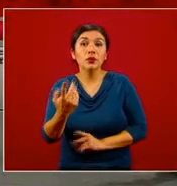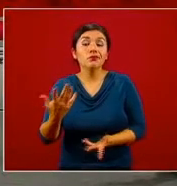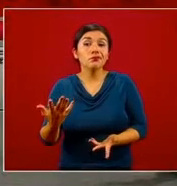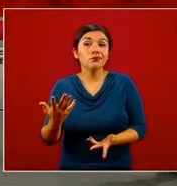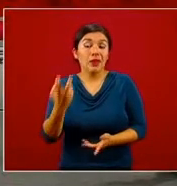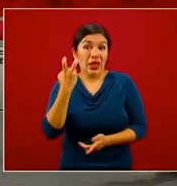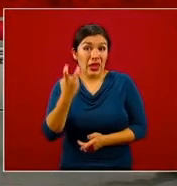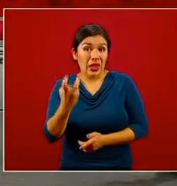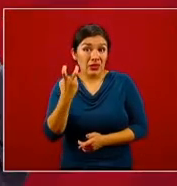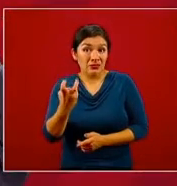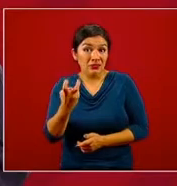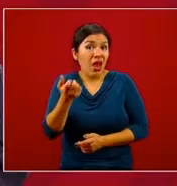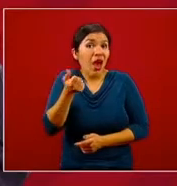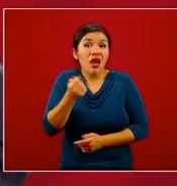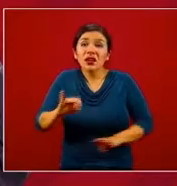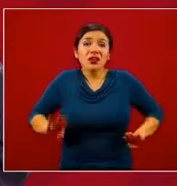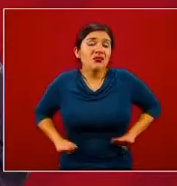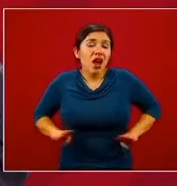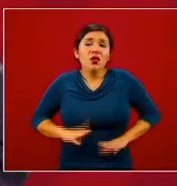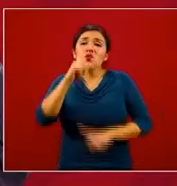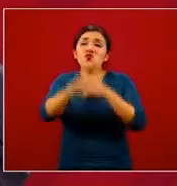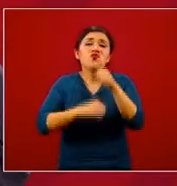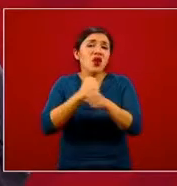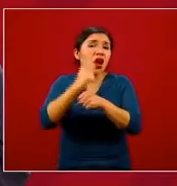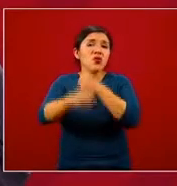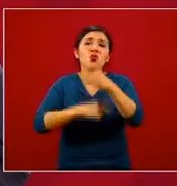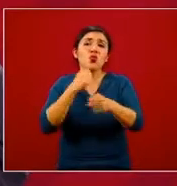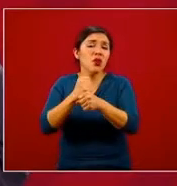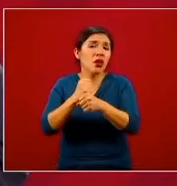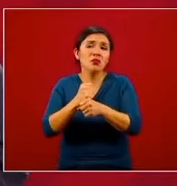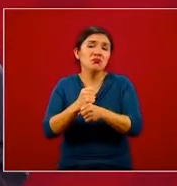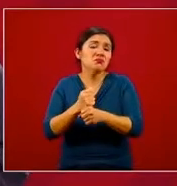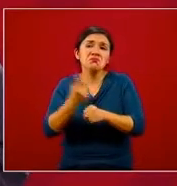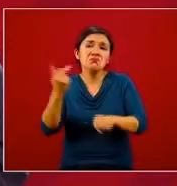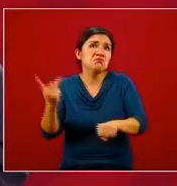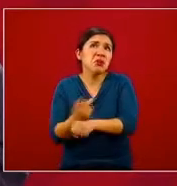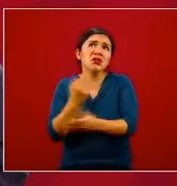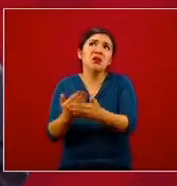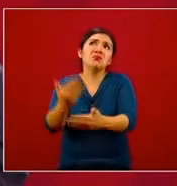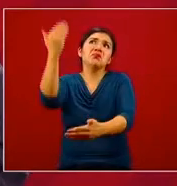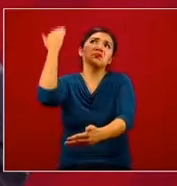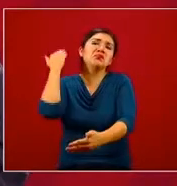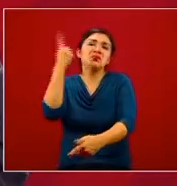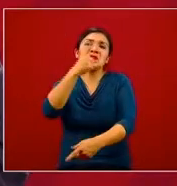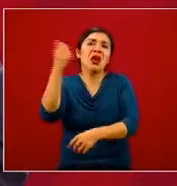early October, up until April of the following year, so 2021.